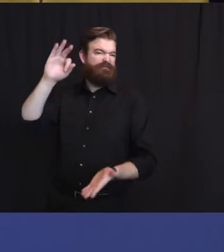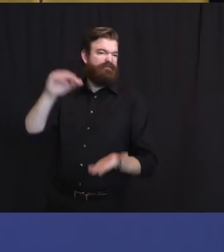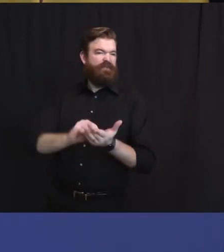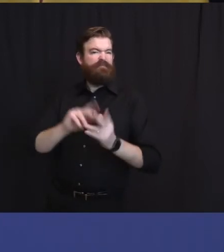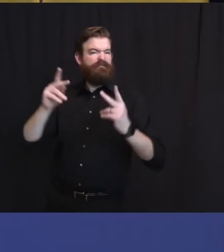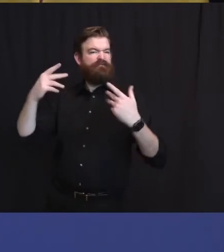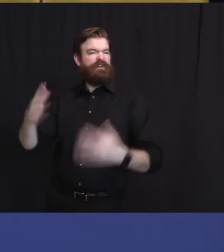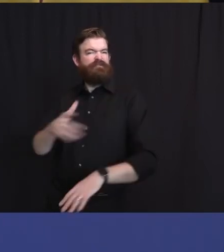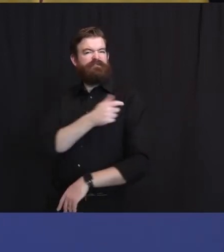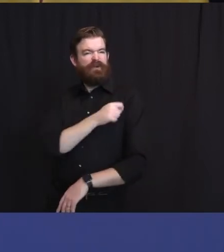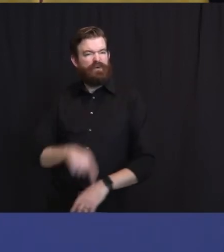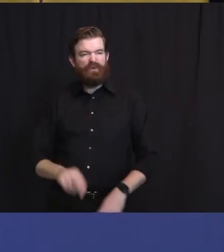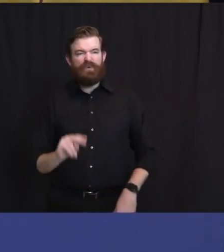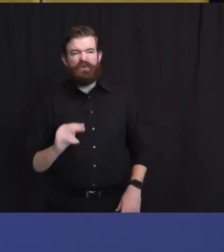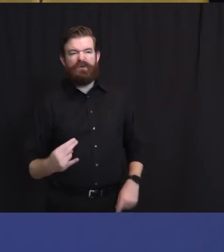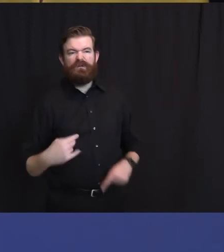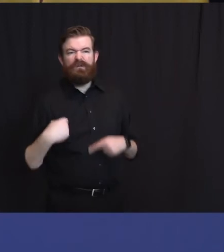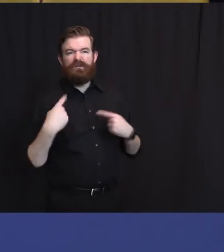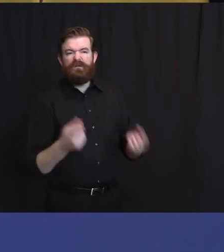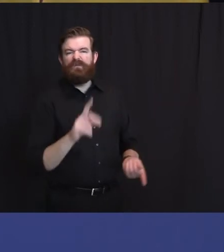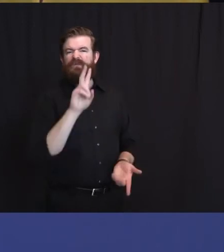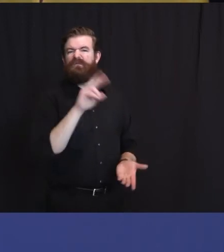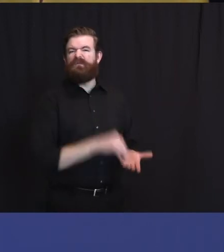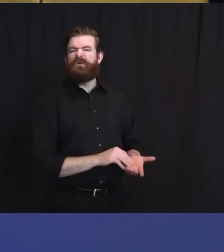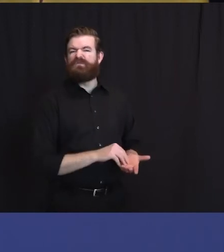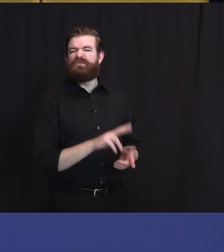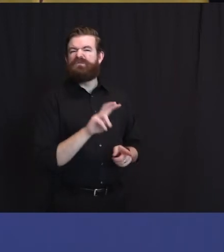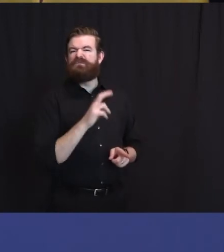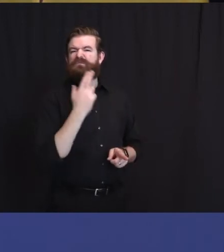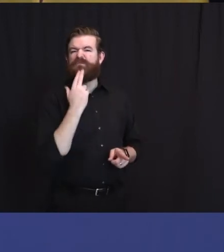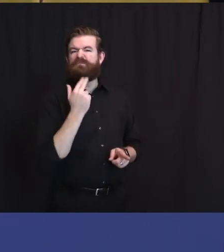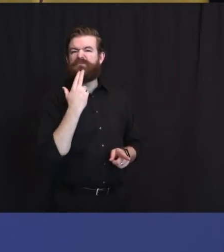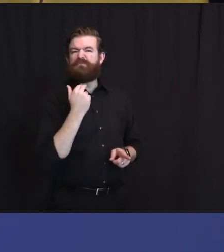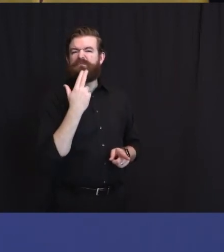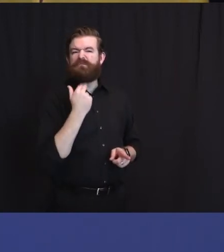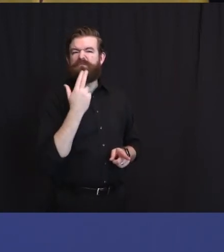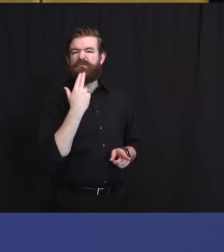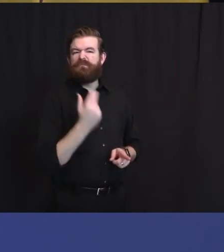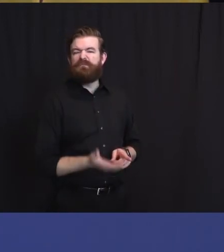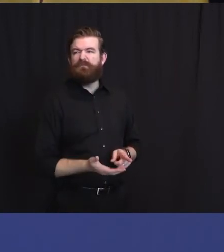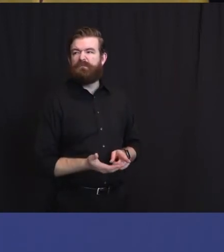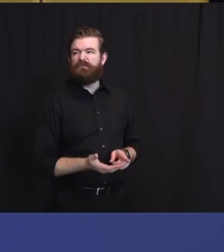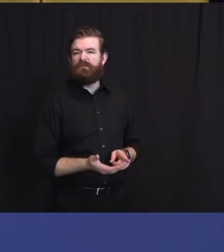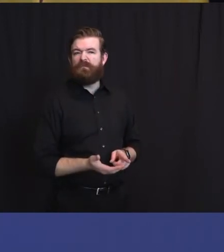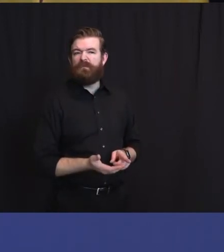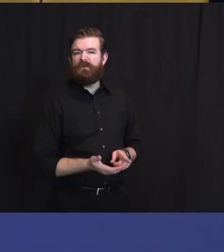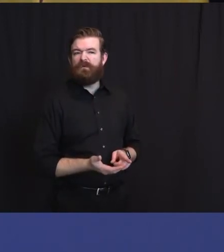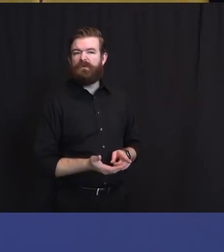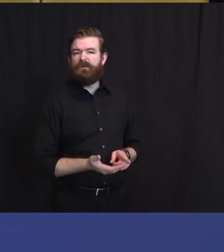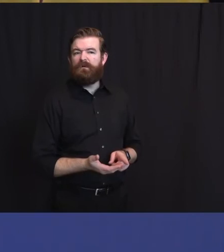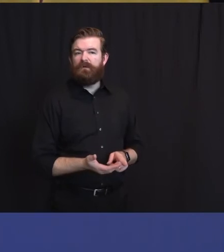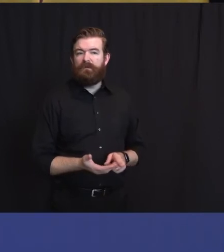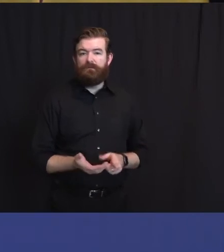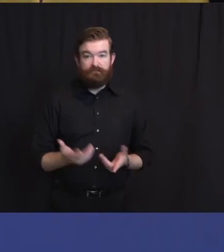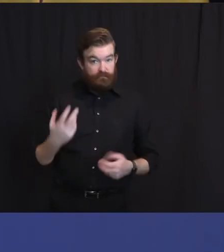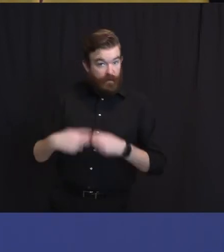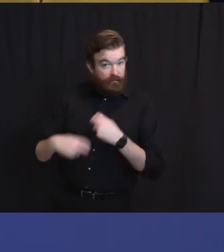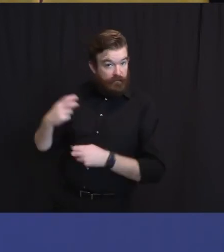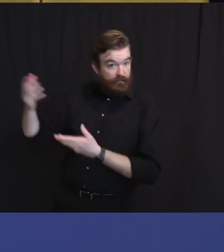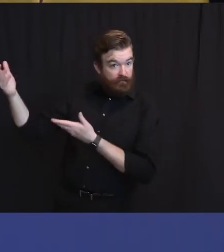than 2,200. Regardless of federal shipping delays, are there end-mile logistical problems, staffing shortages, or other issues that have slowed the pace